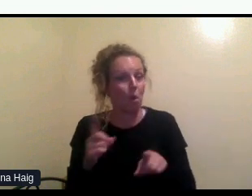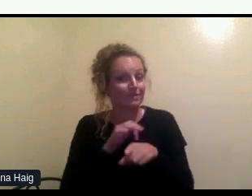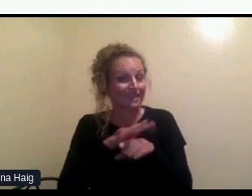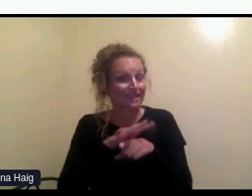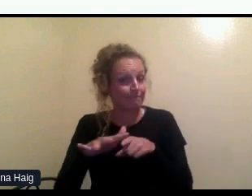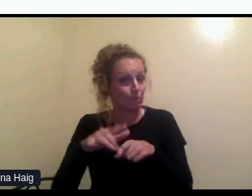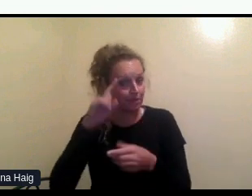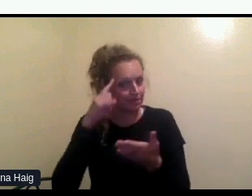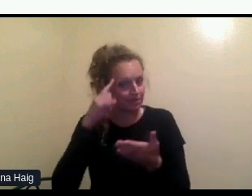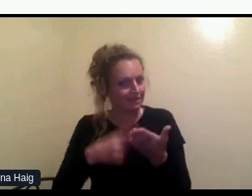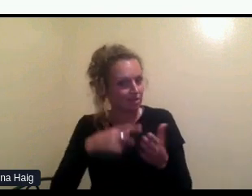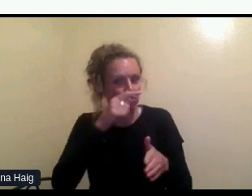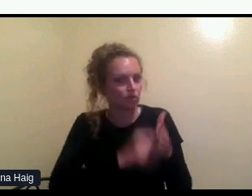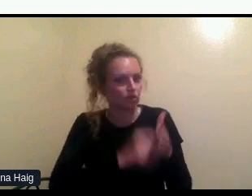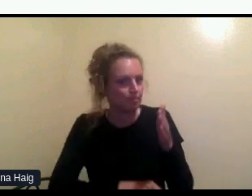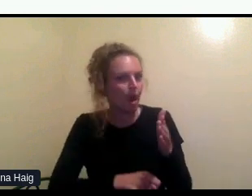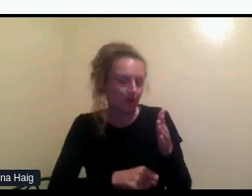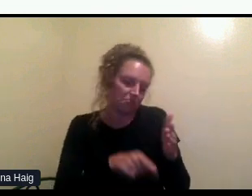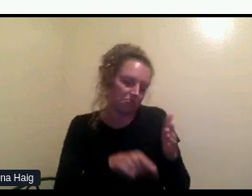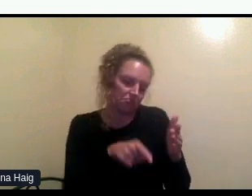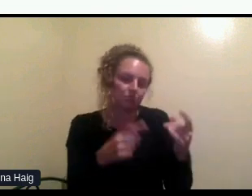when disabled people talked about